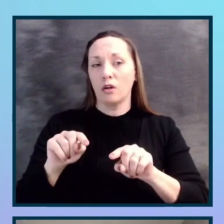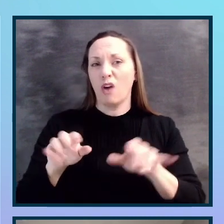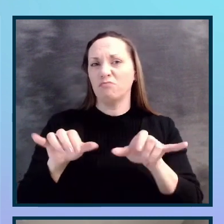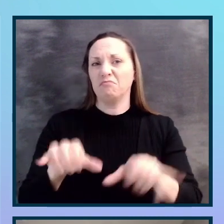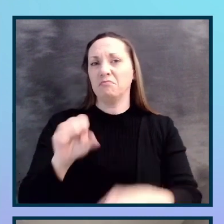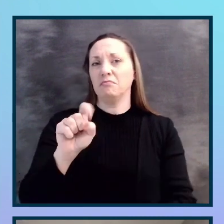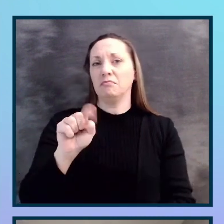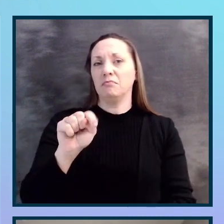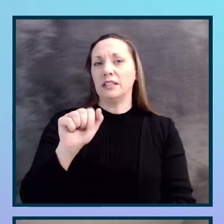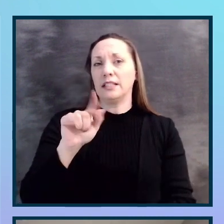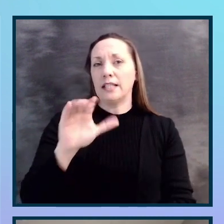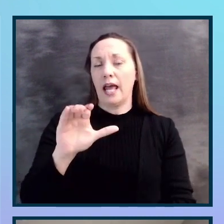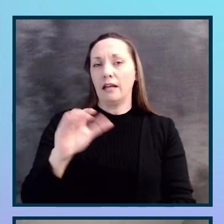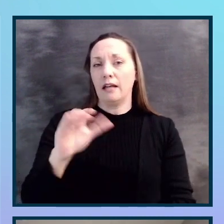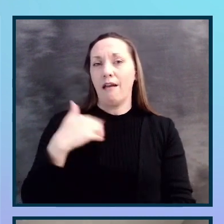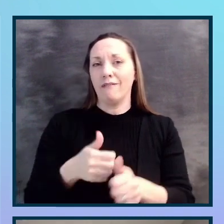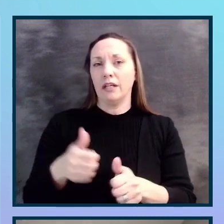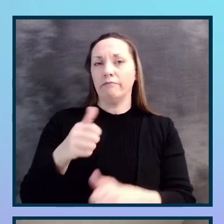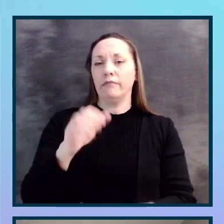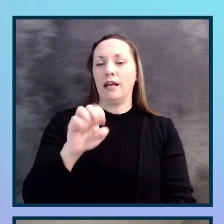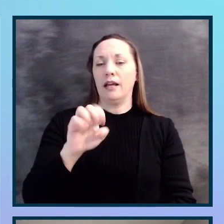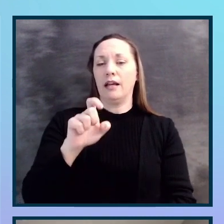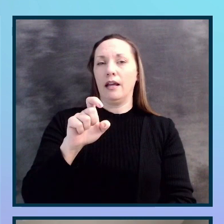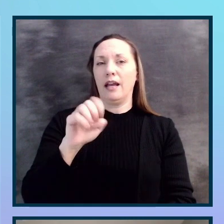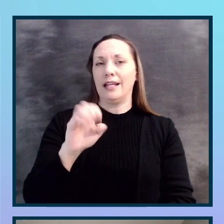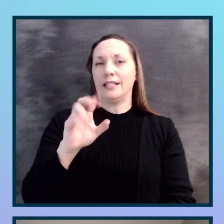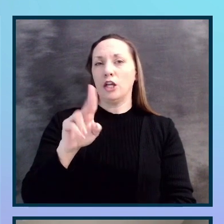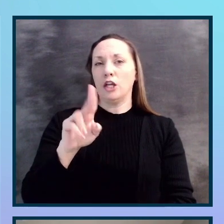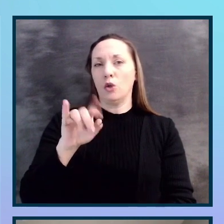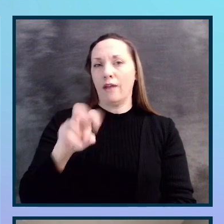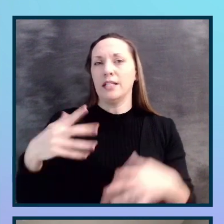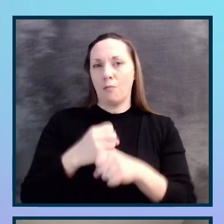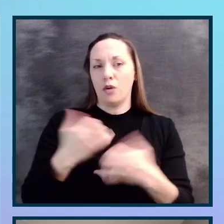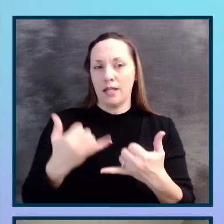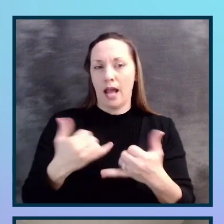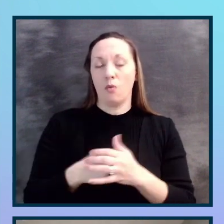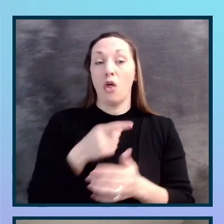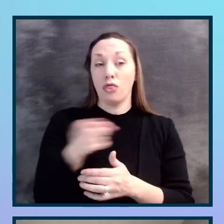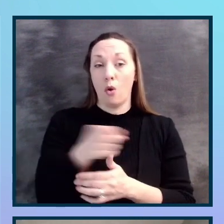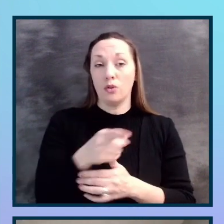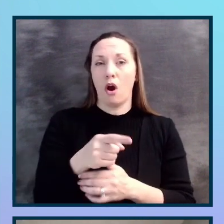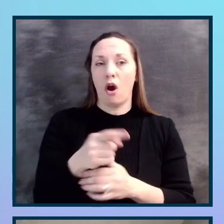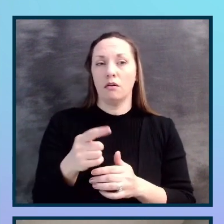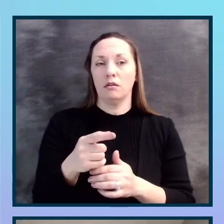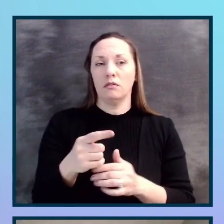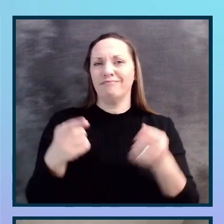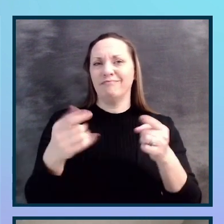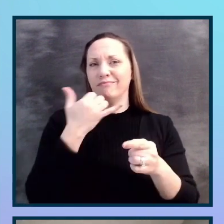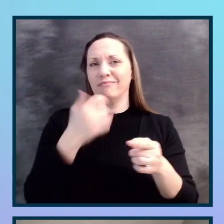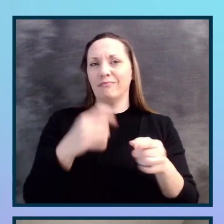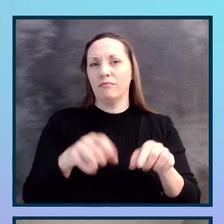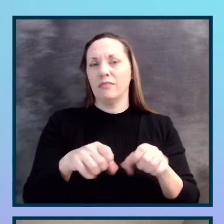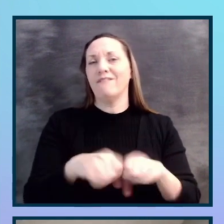an executive summary now. I can zoom this in. These are the violations that were on the